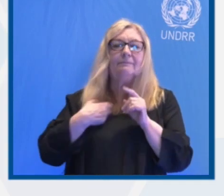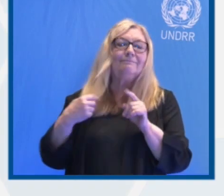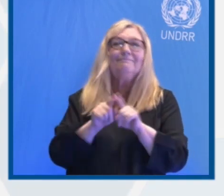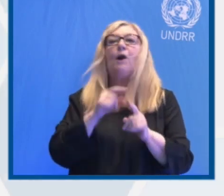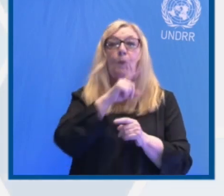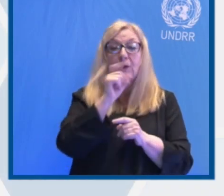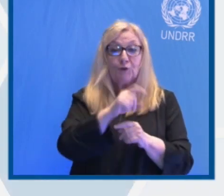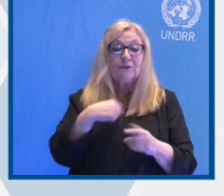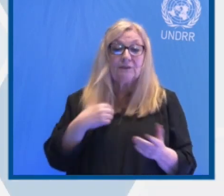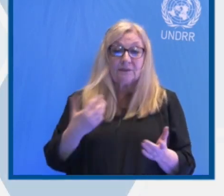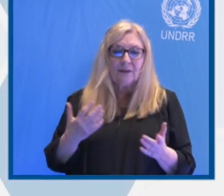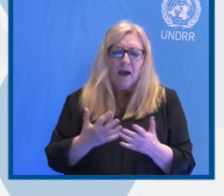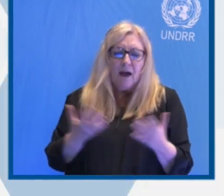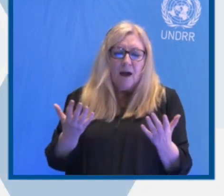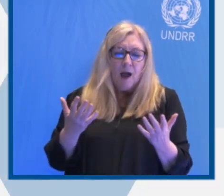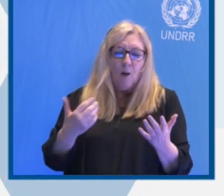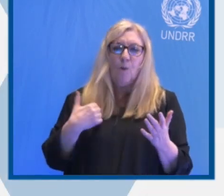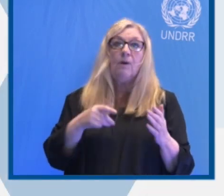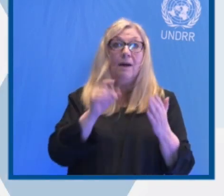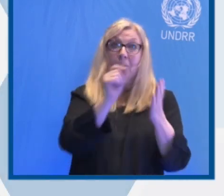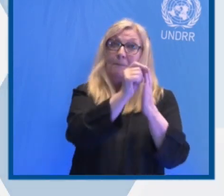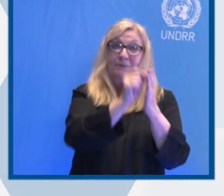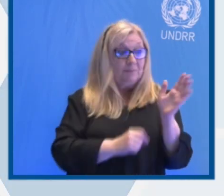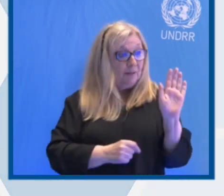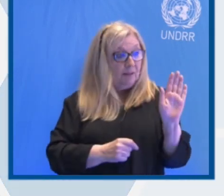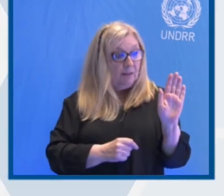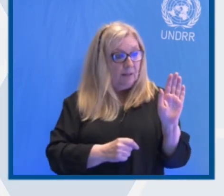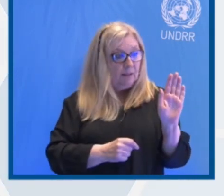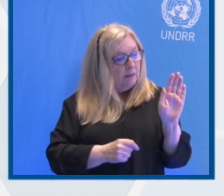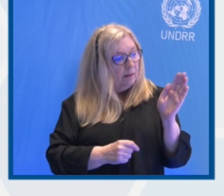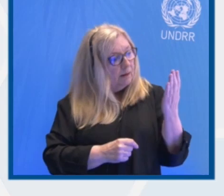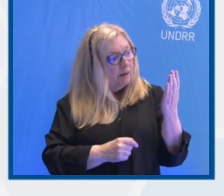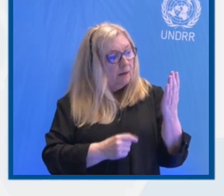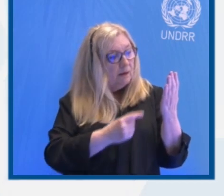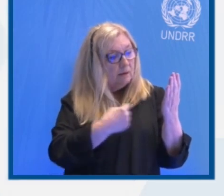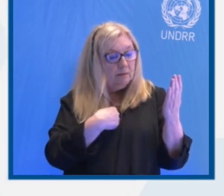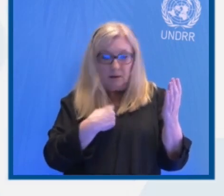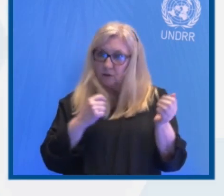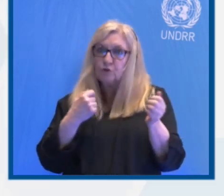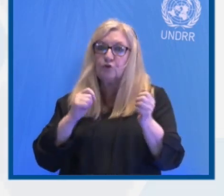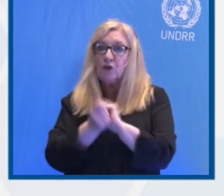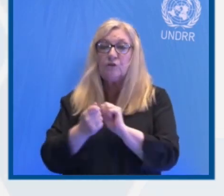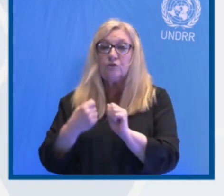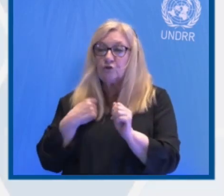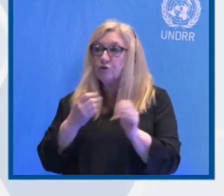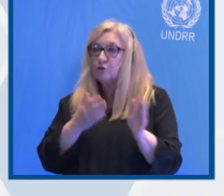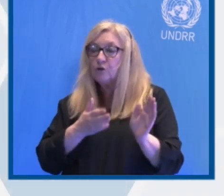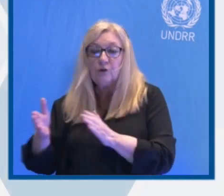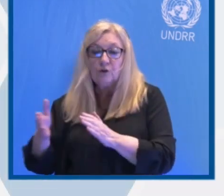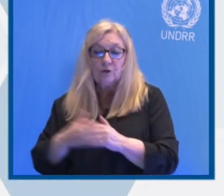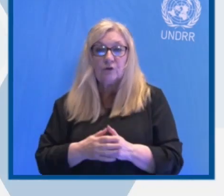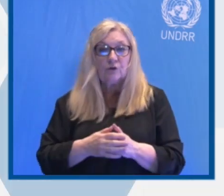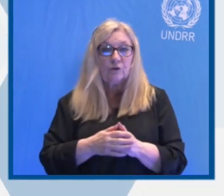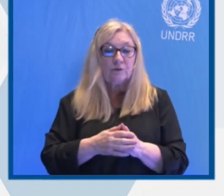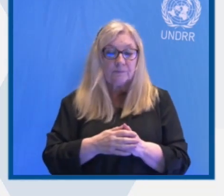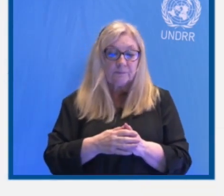how do we accelerate implementation? What would you say? Yeah, thank you. We'll pull up another slide here